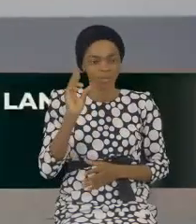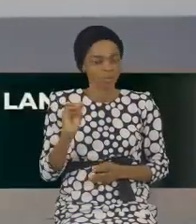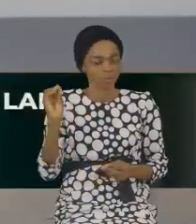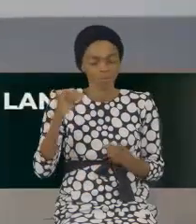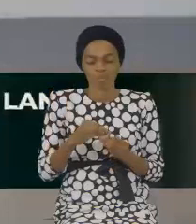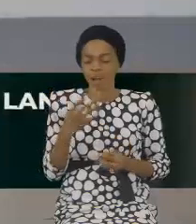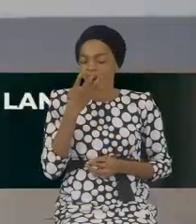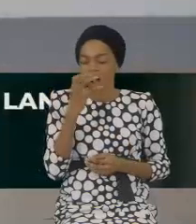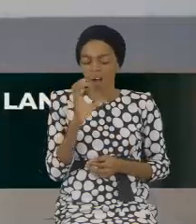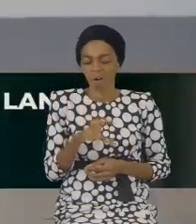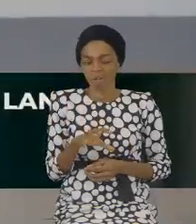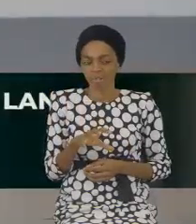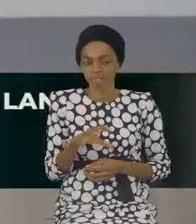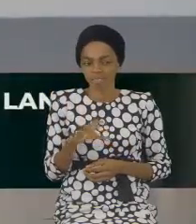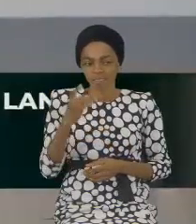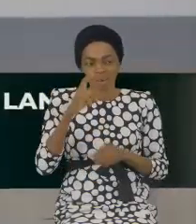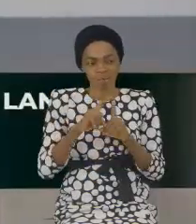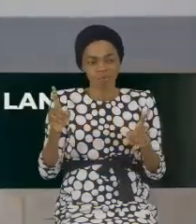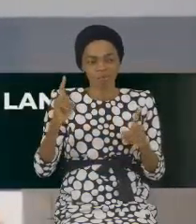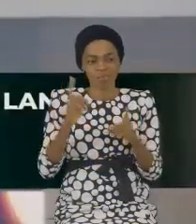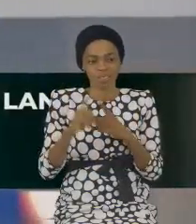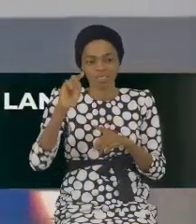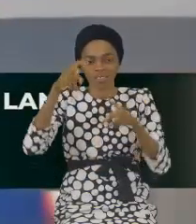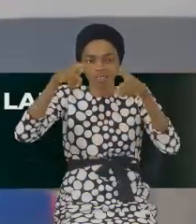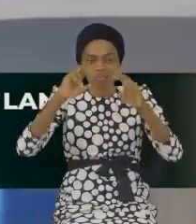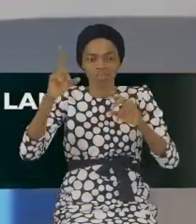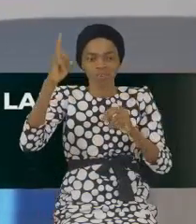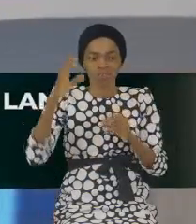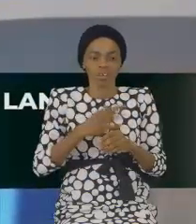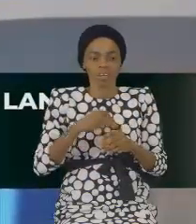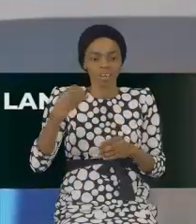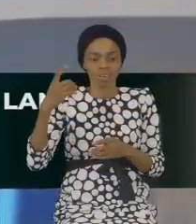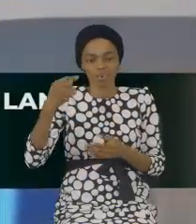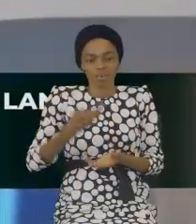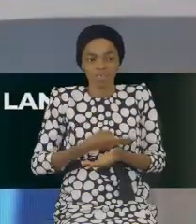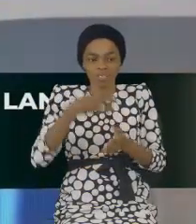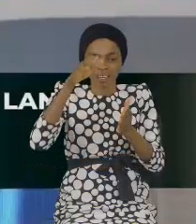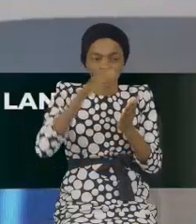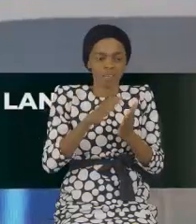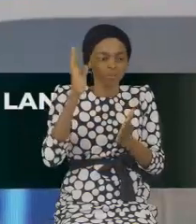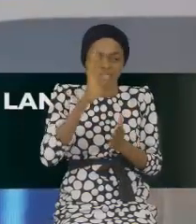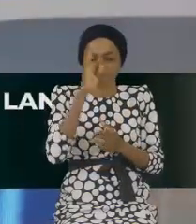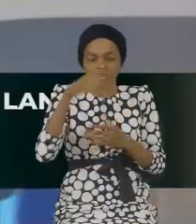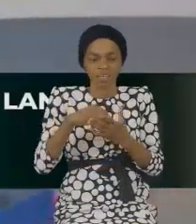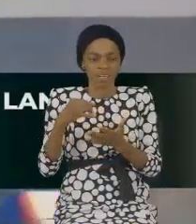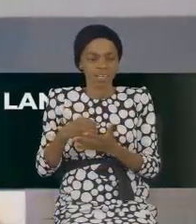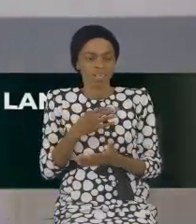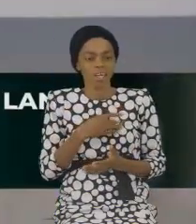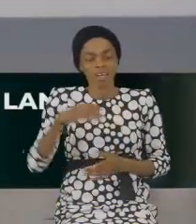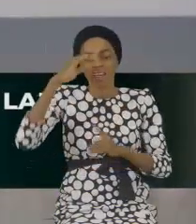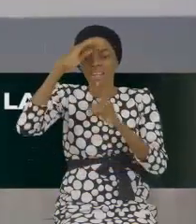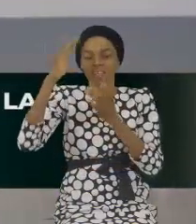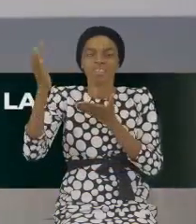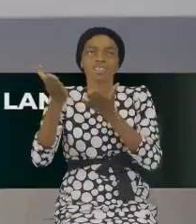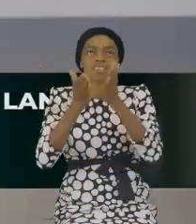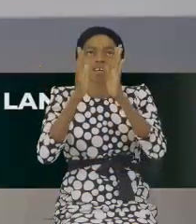more curse, for the throne of God and of the Lamb shall be in it, and his servants